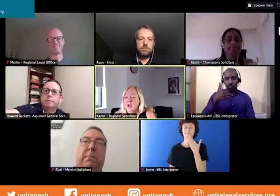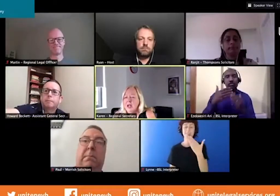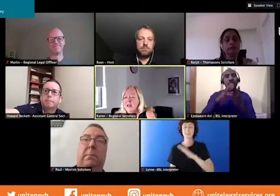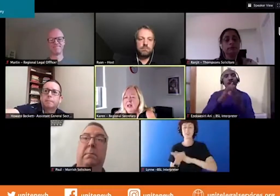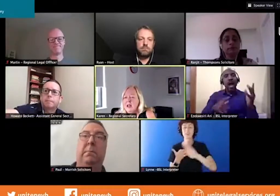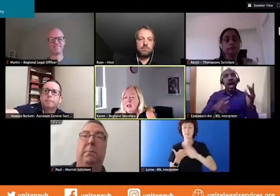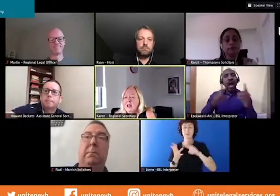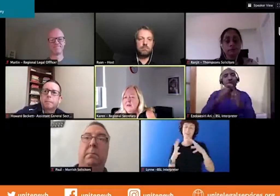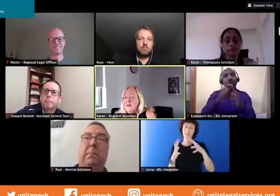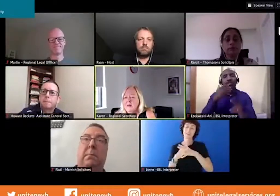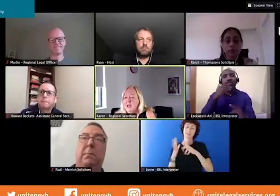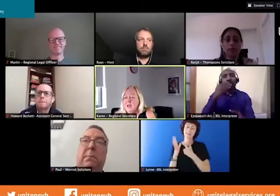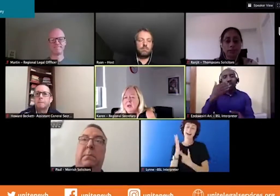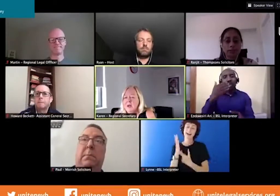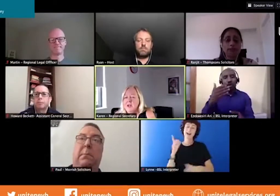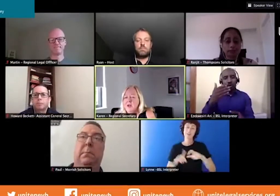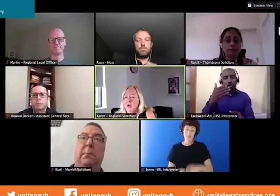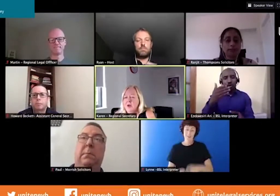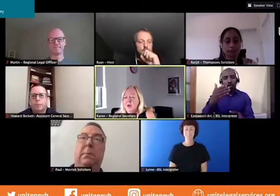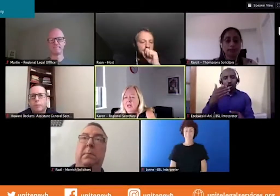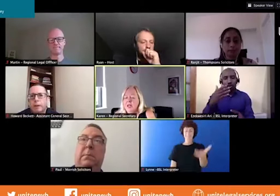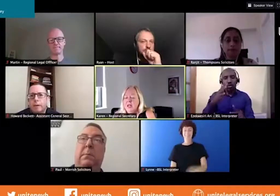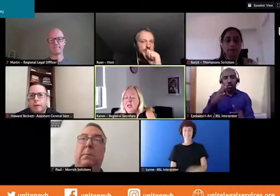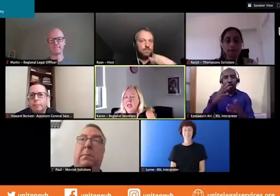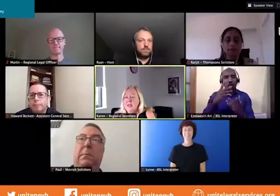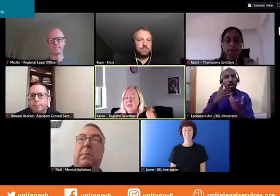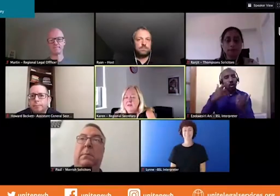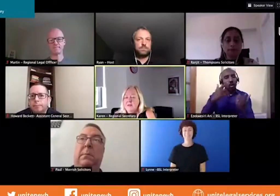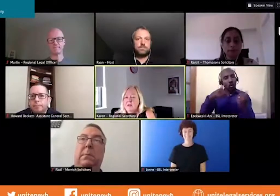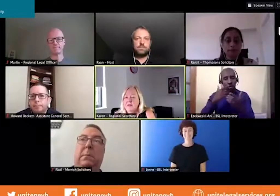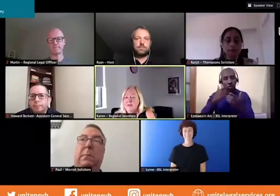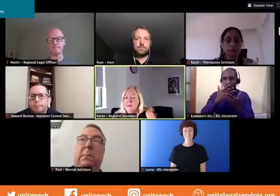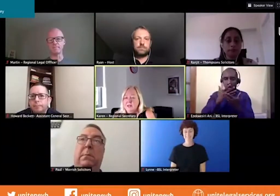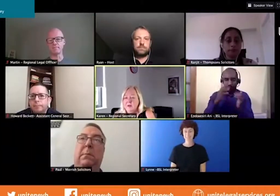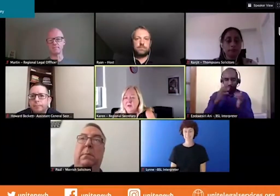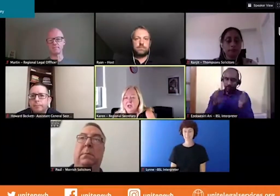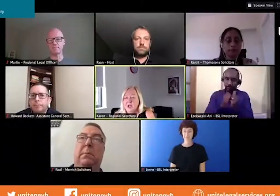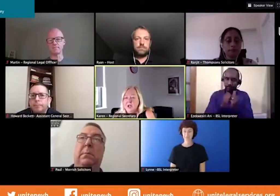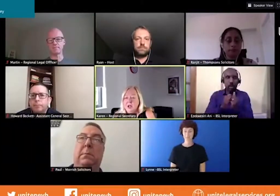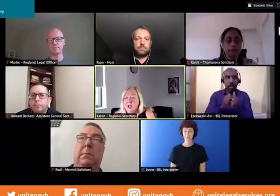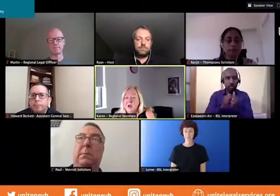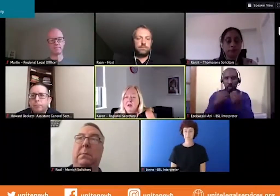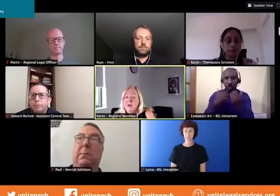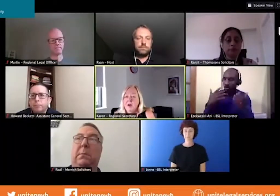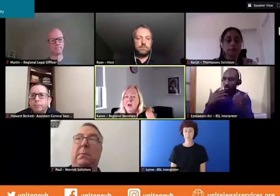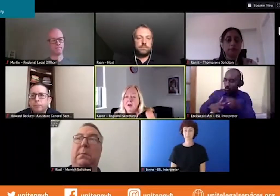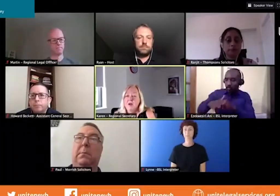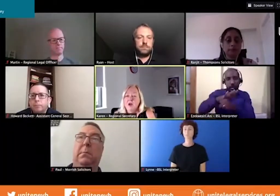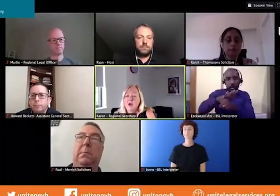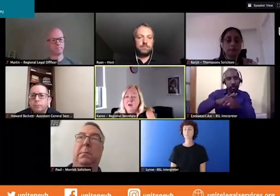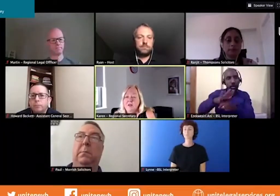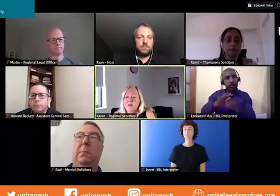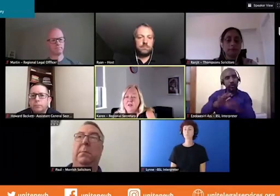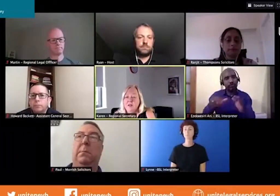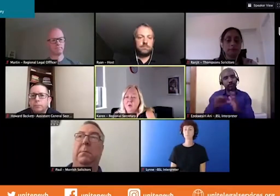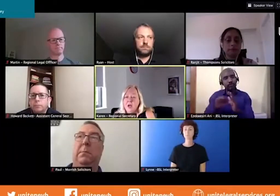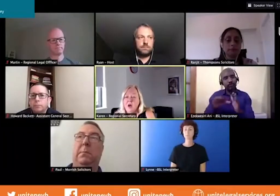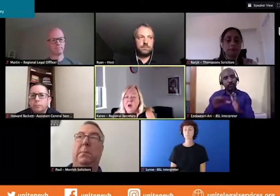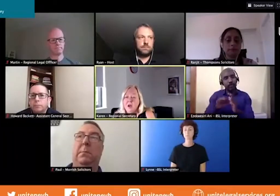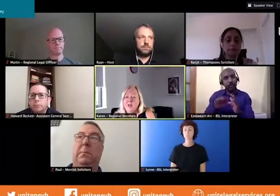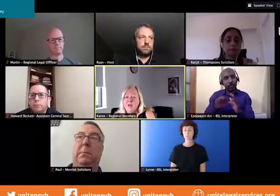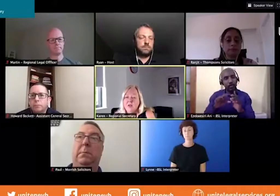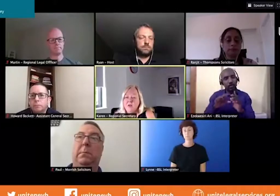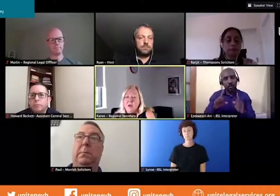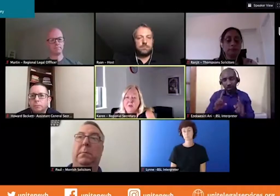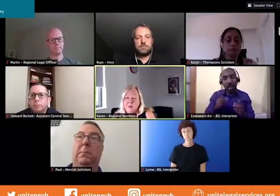that you made. You know, it is a very difficult situation, but if we're going to move out of this and work our way through this, we have to be